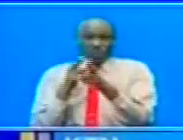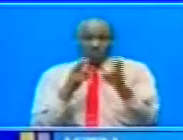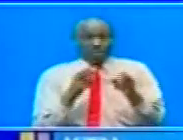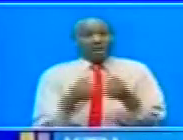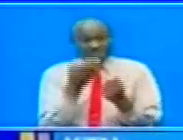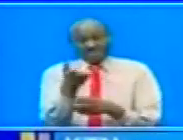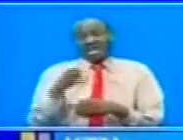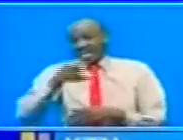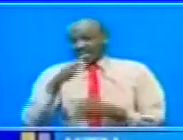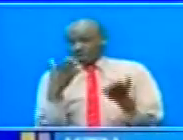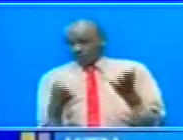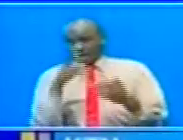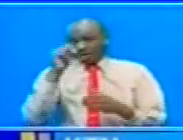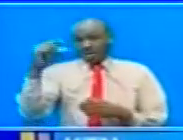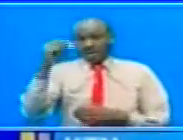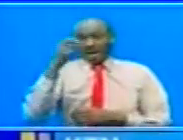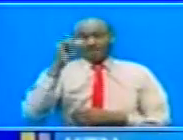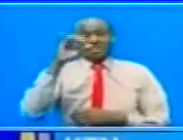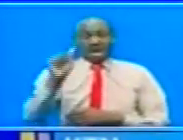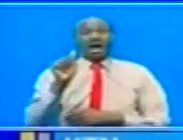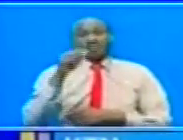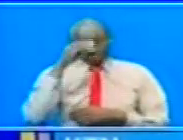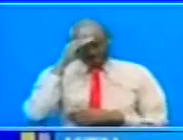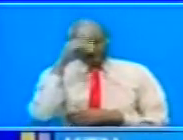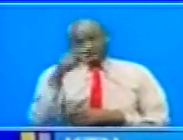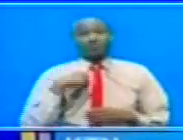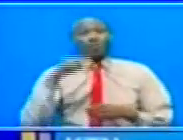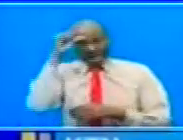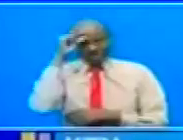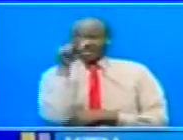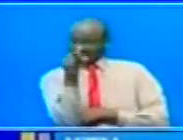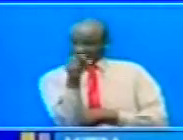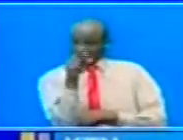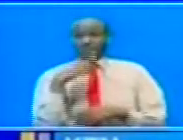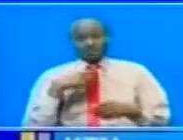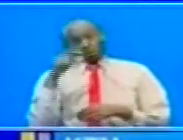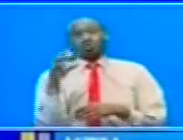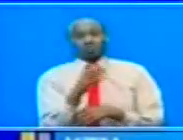That is around Ngamia Club. It is a government club. We shall be getting more